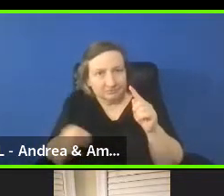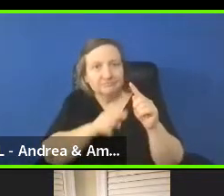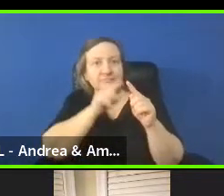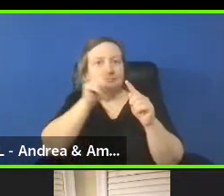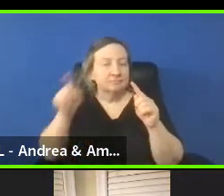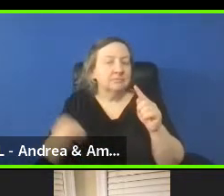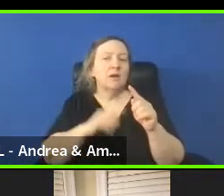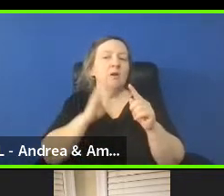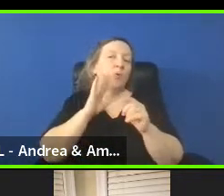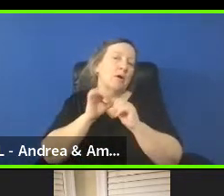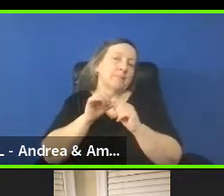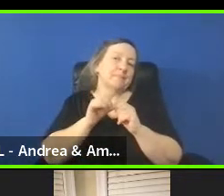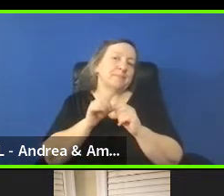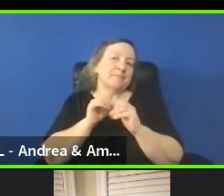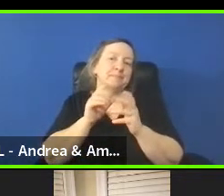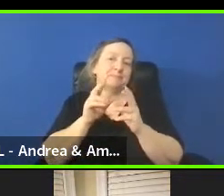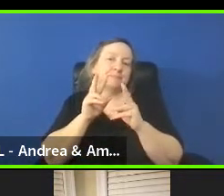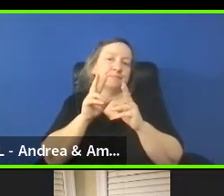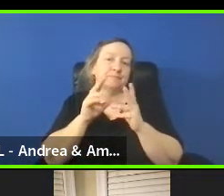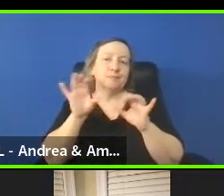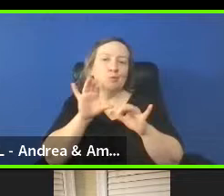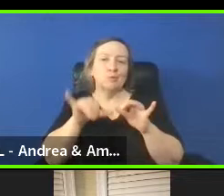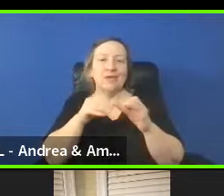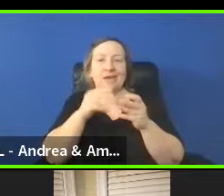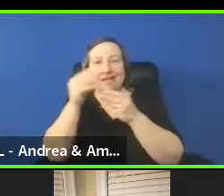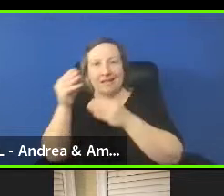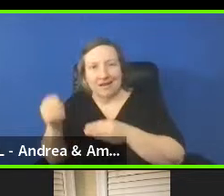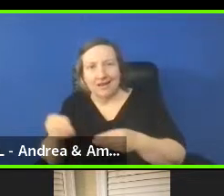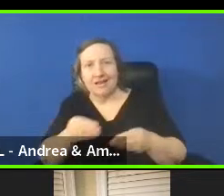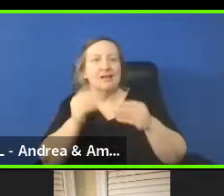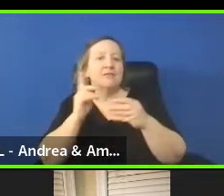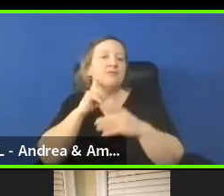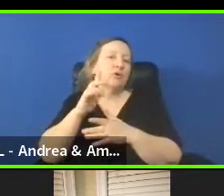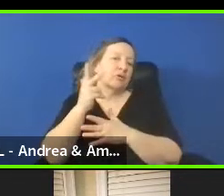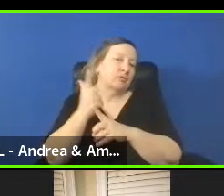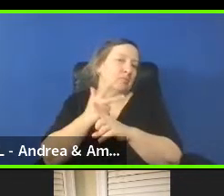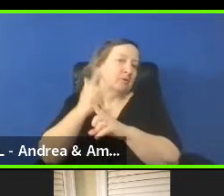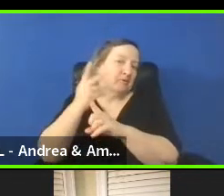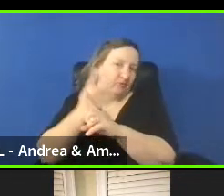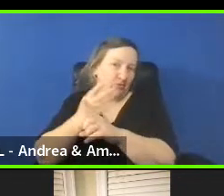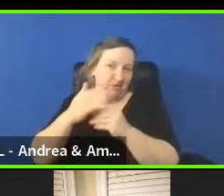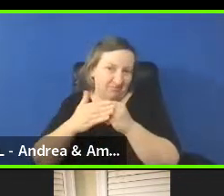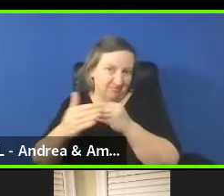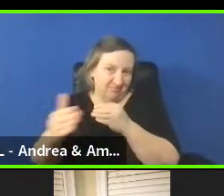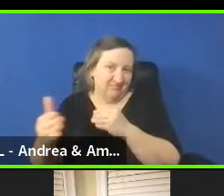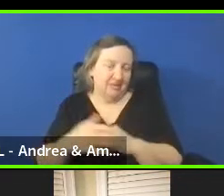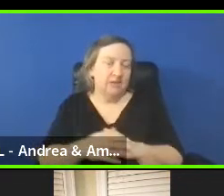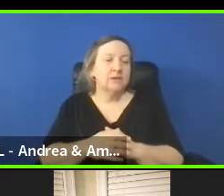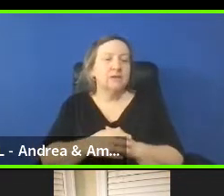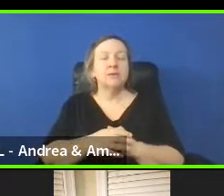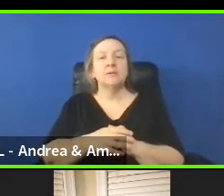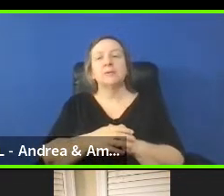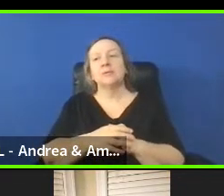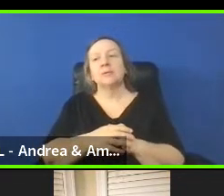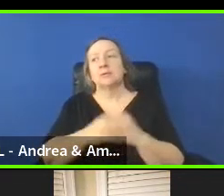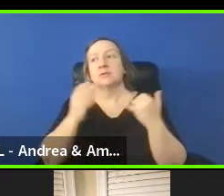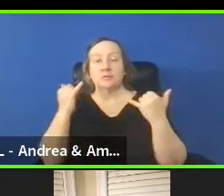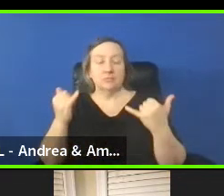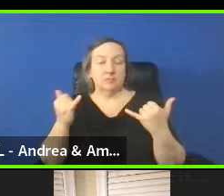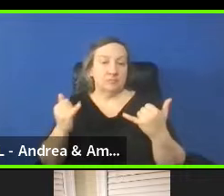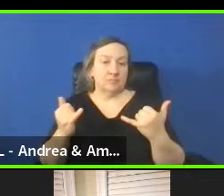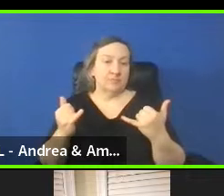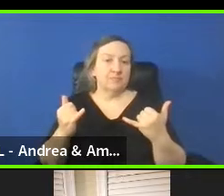be doing over these next 3 to 4 months. So we are, right now,